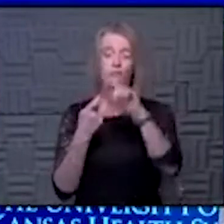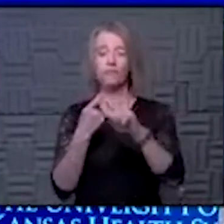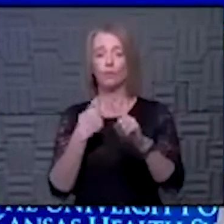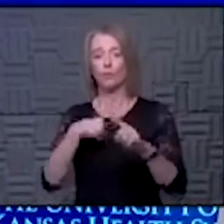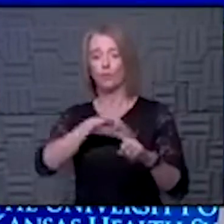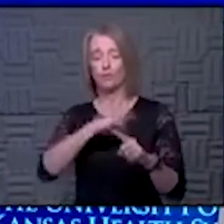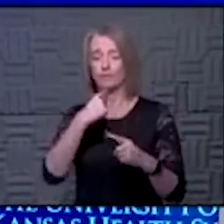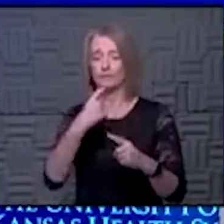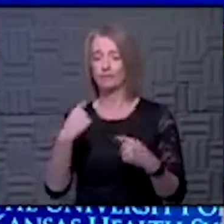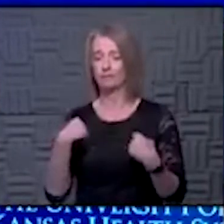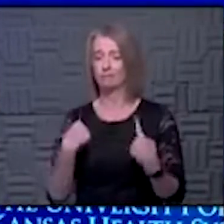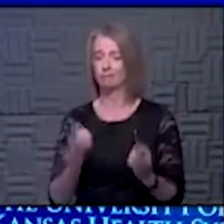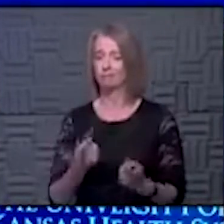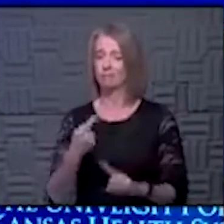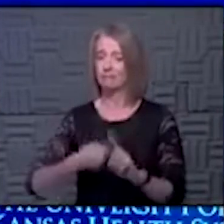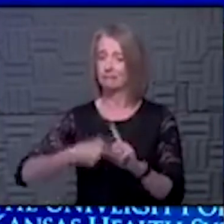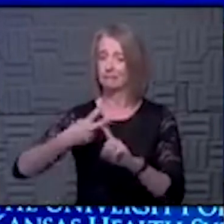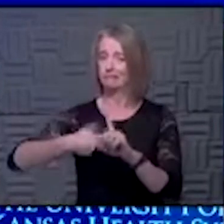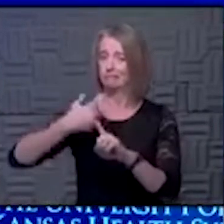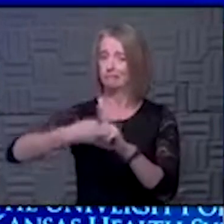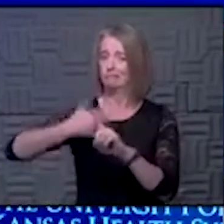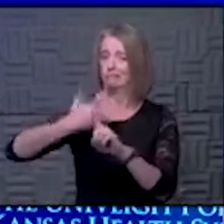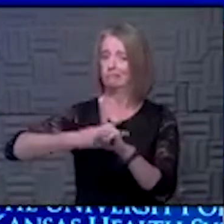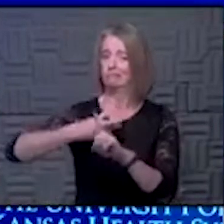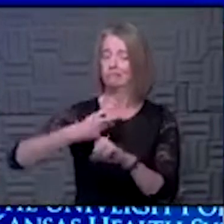what we've been saying really for several months now.